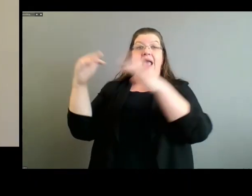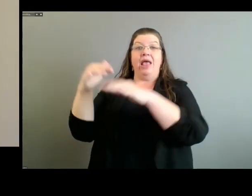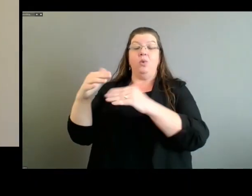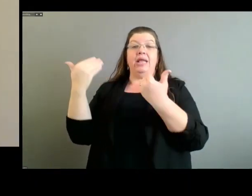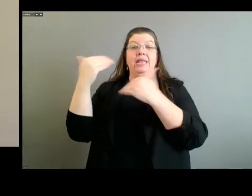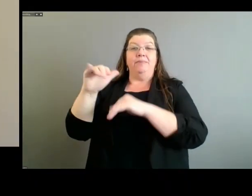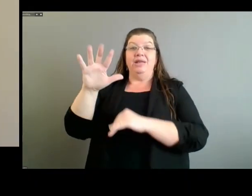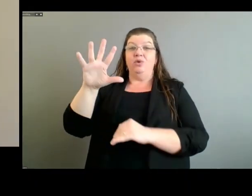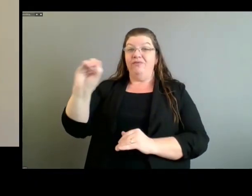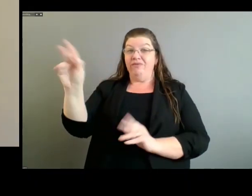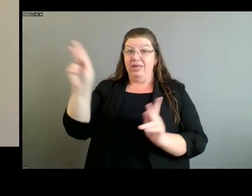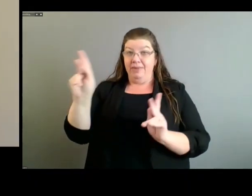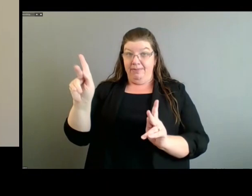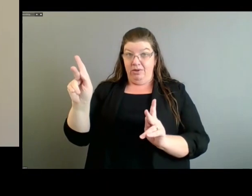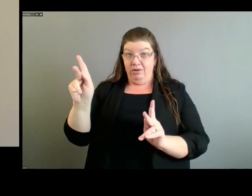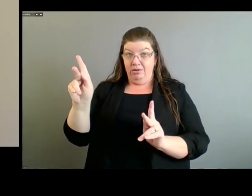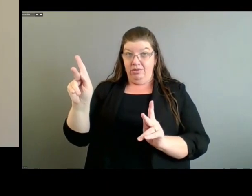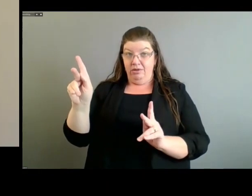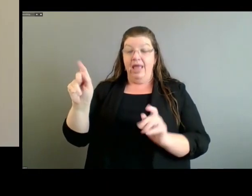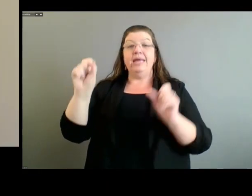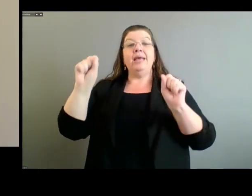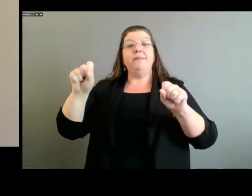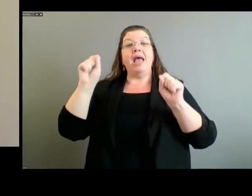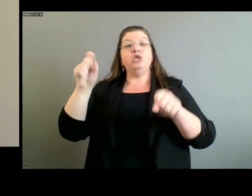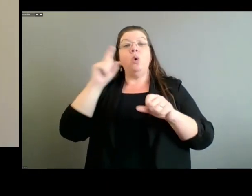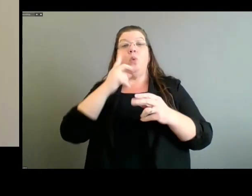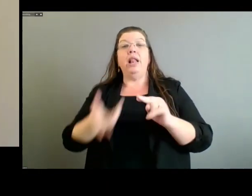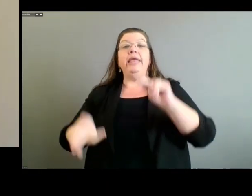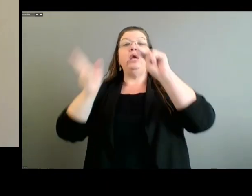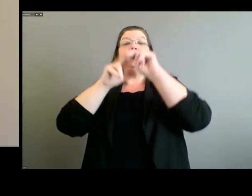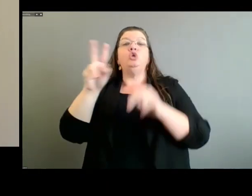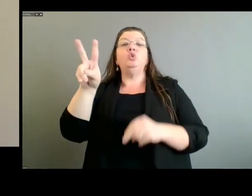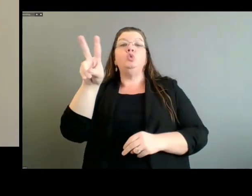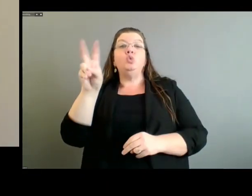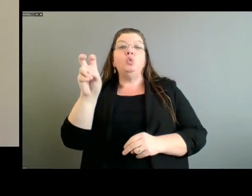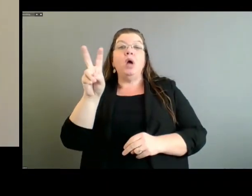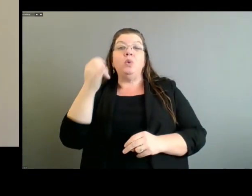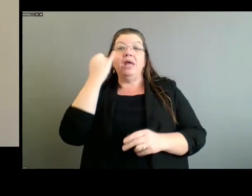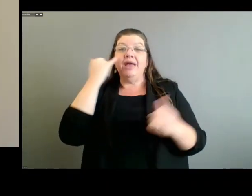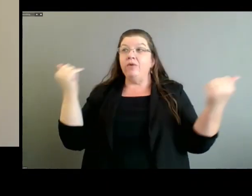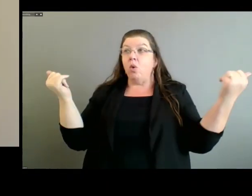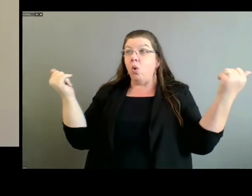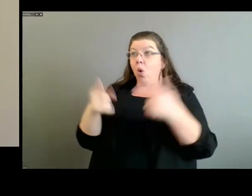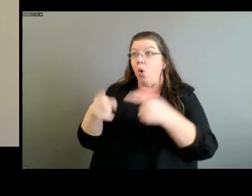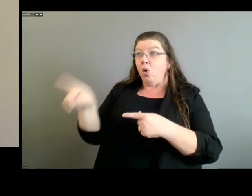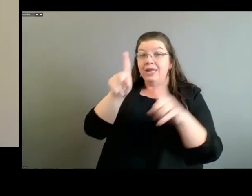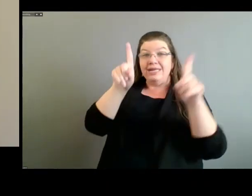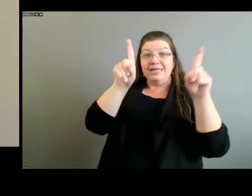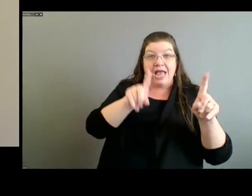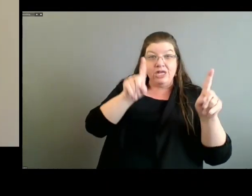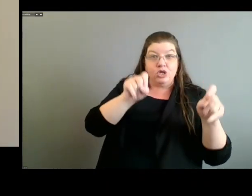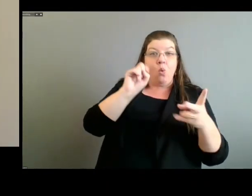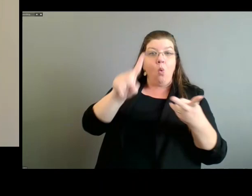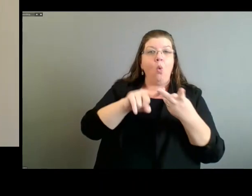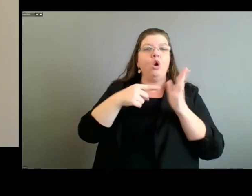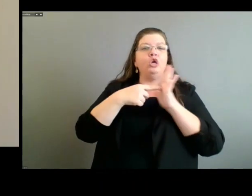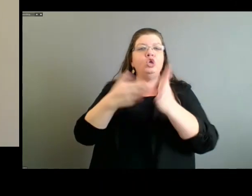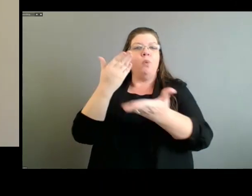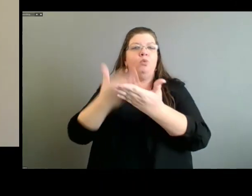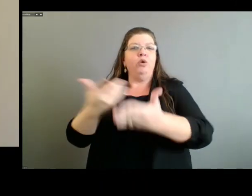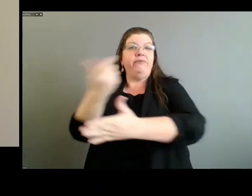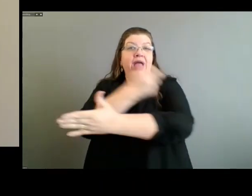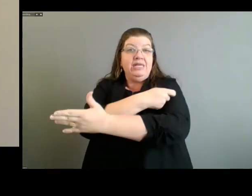people and capacity increases to 200 if all guests are tested or show proof of full vaccination.